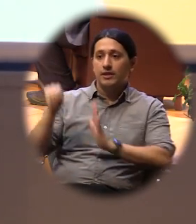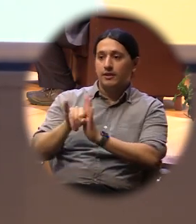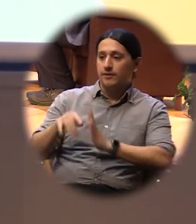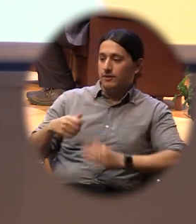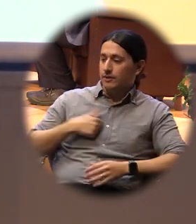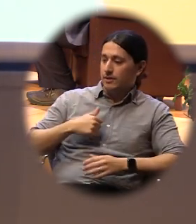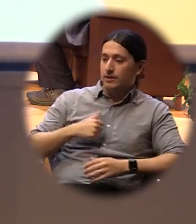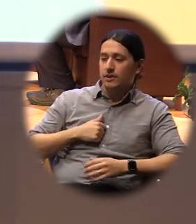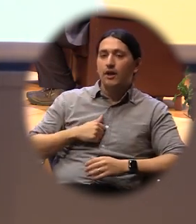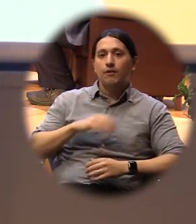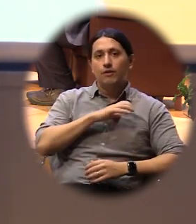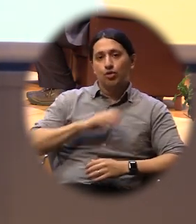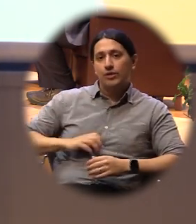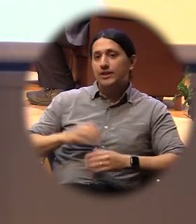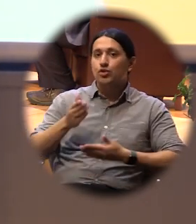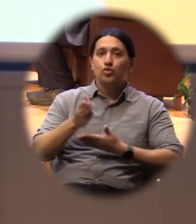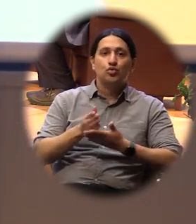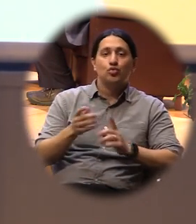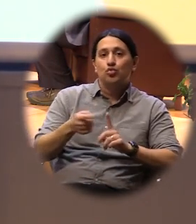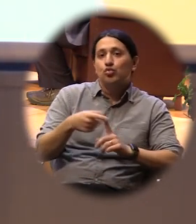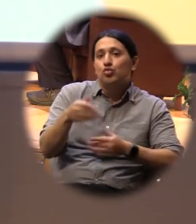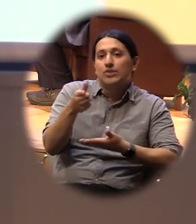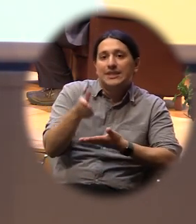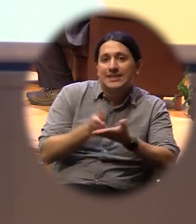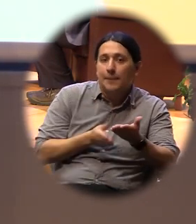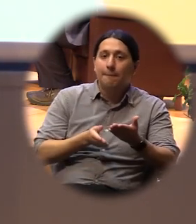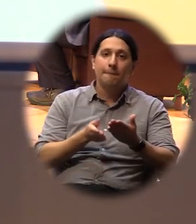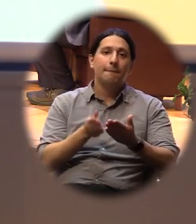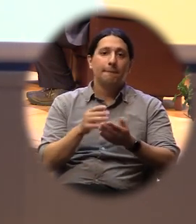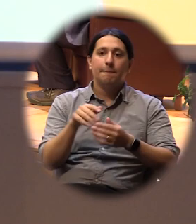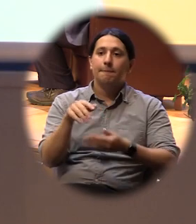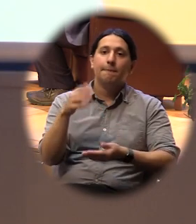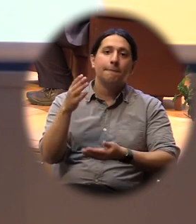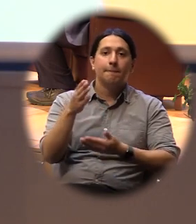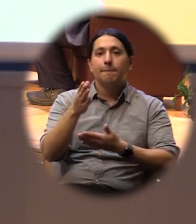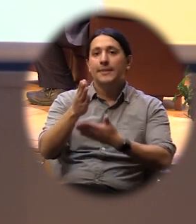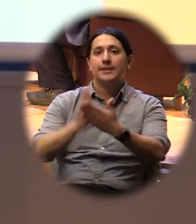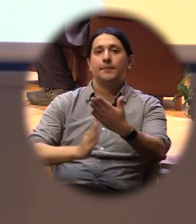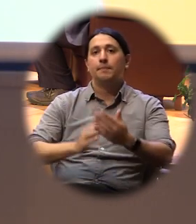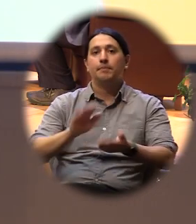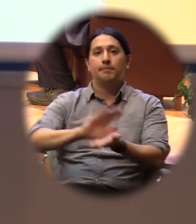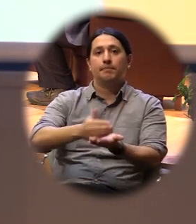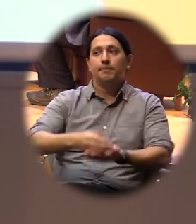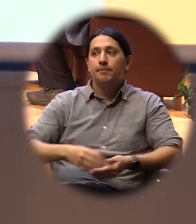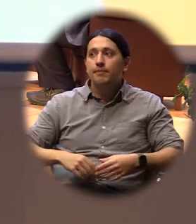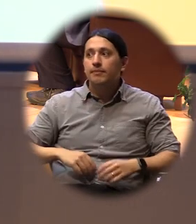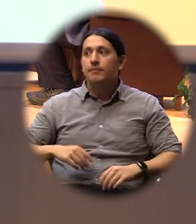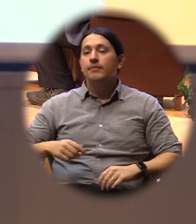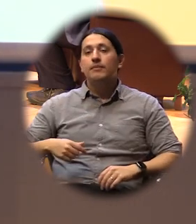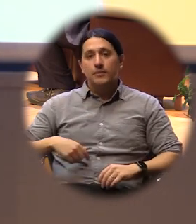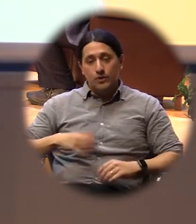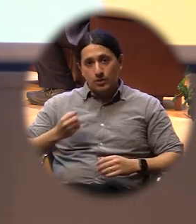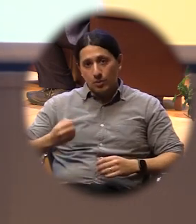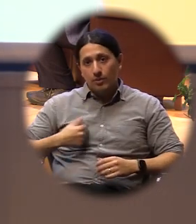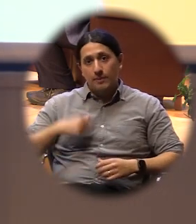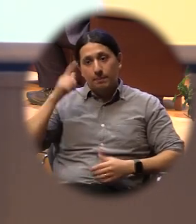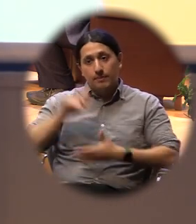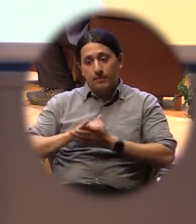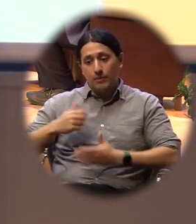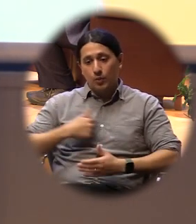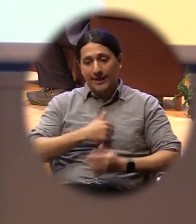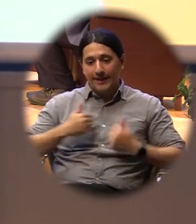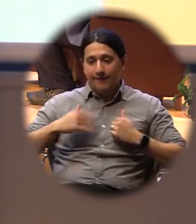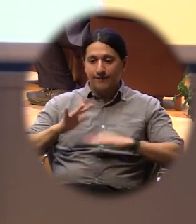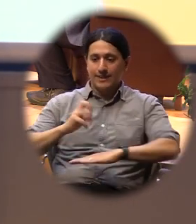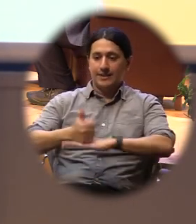like to say that because we're such a big tent organization and we don't have a statement of beliefs, but rather we have a set of values that center